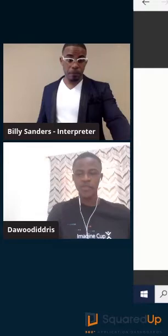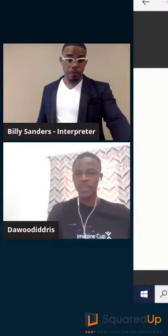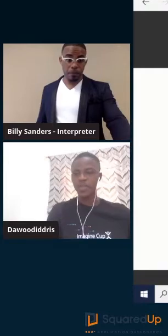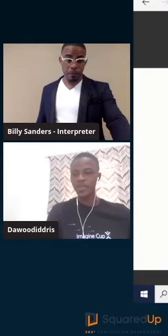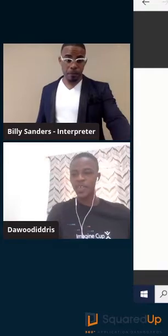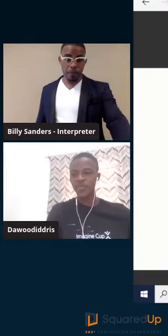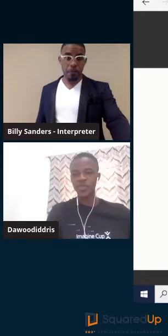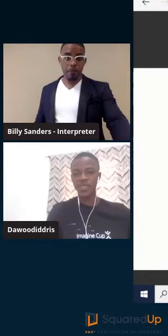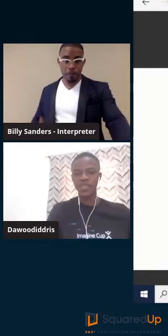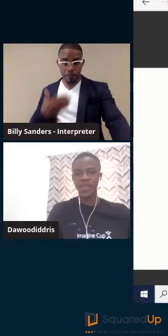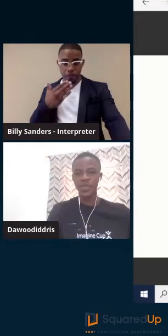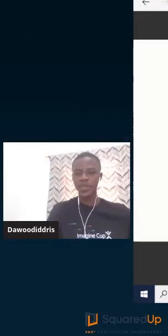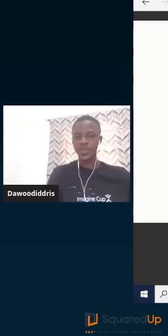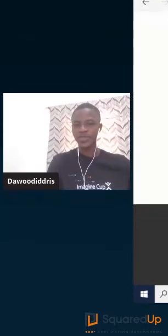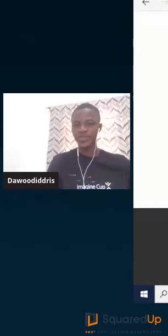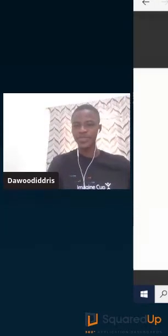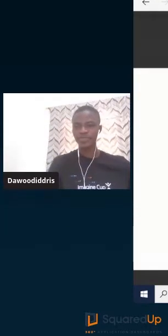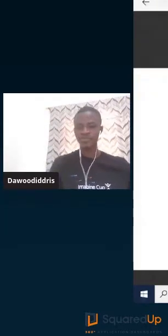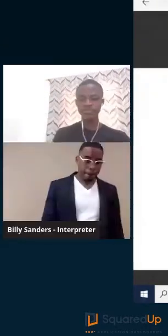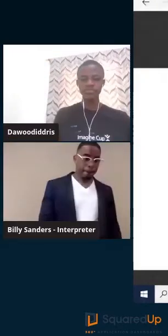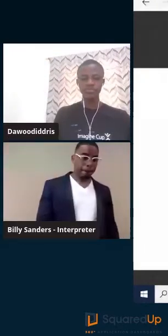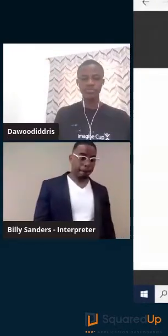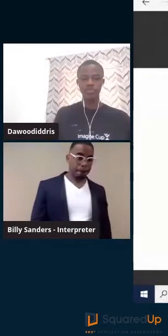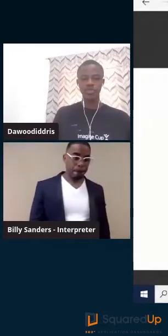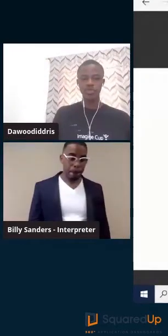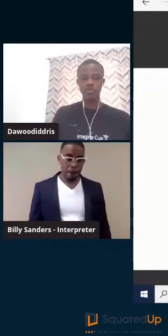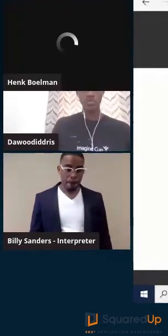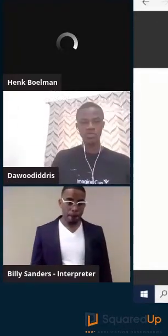Hank, you can confirm to me if you see my screen.